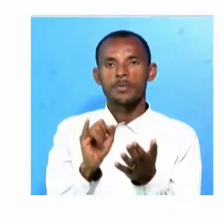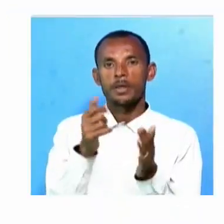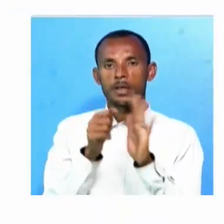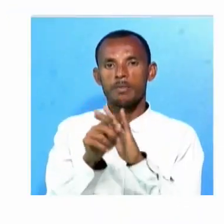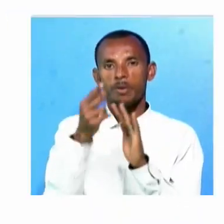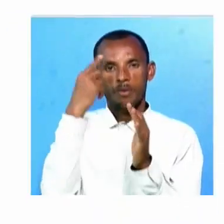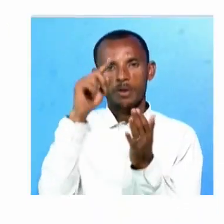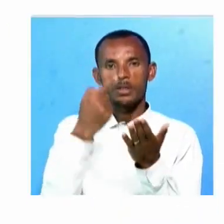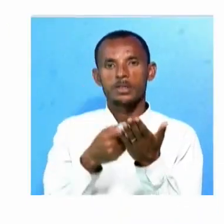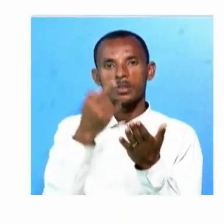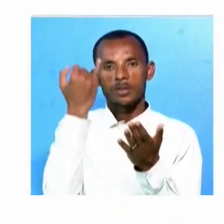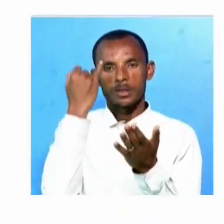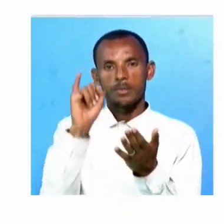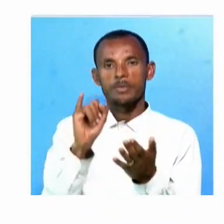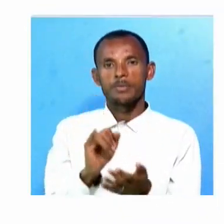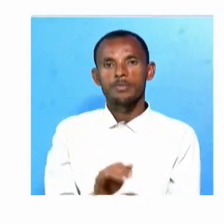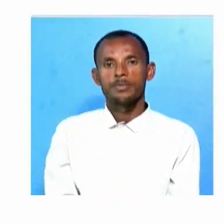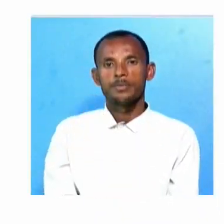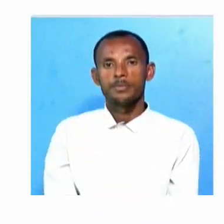Example.